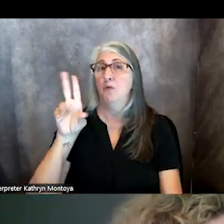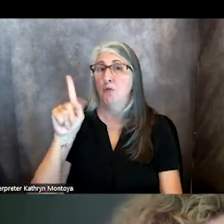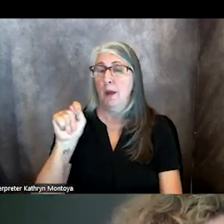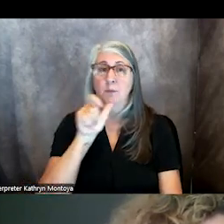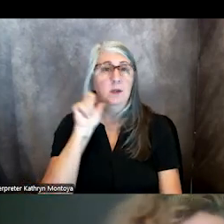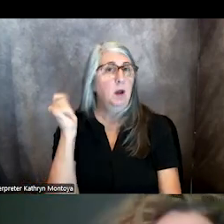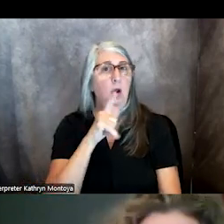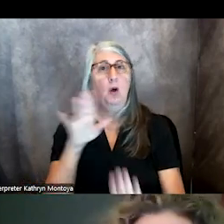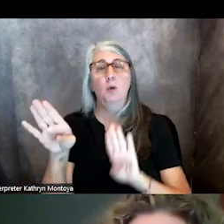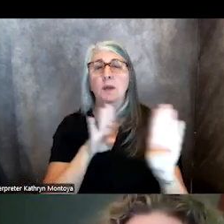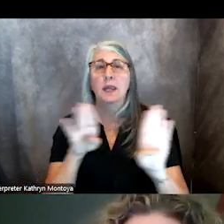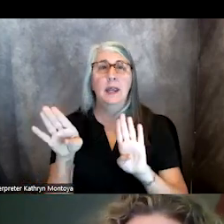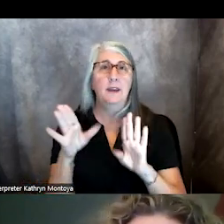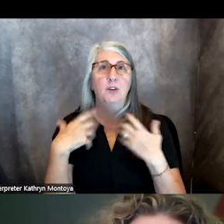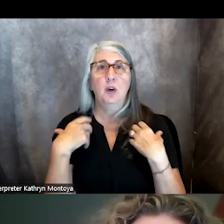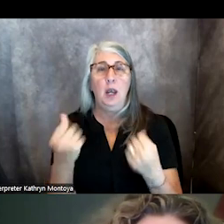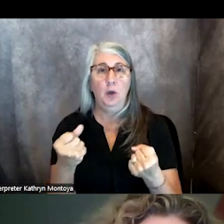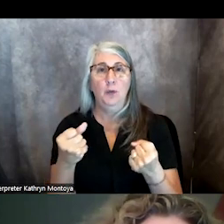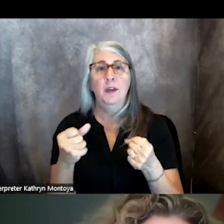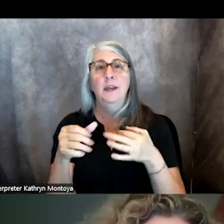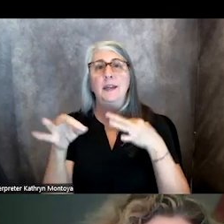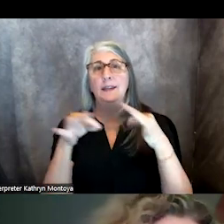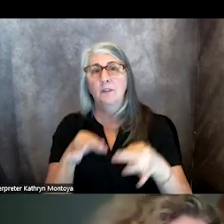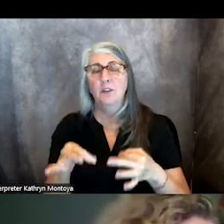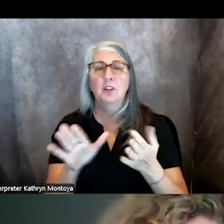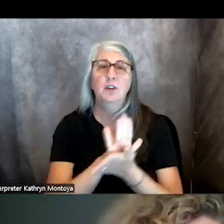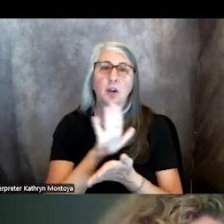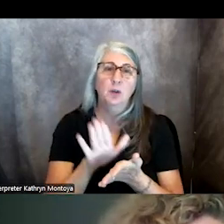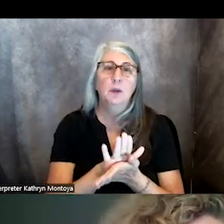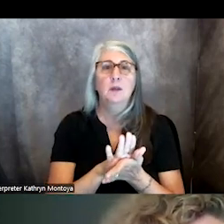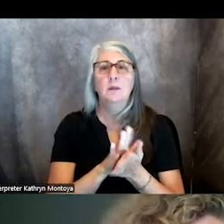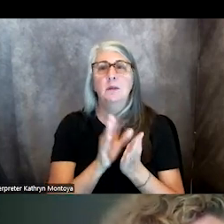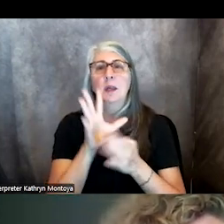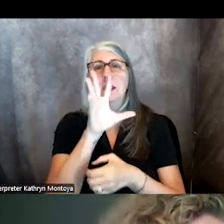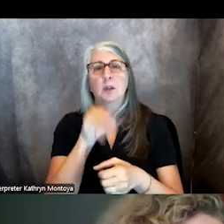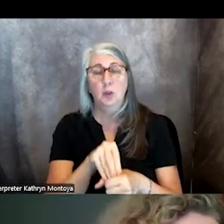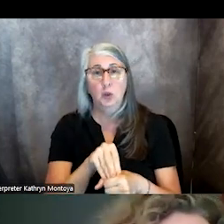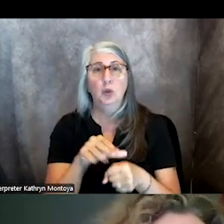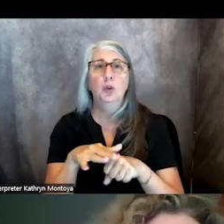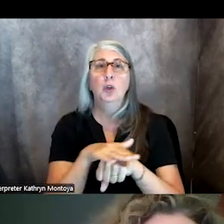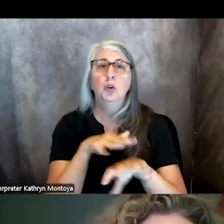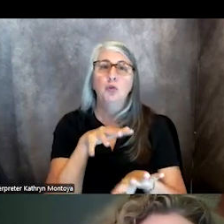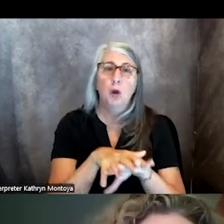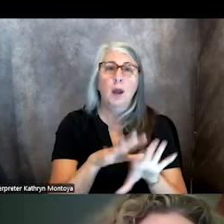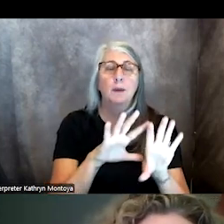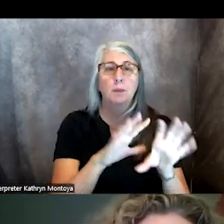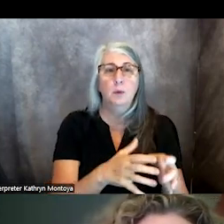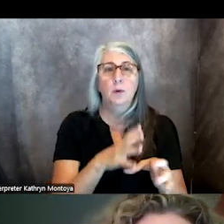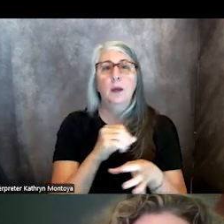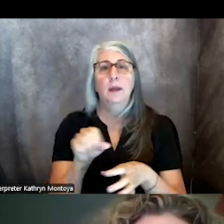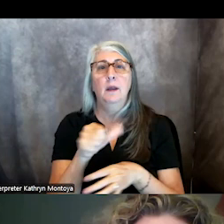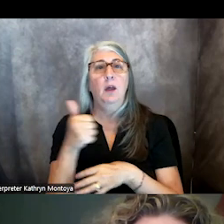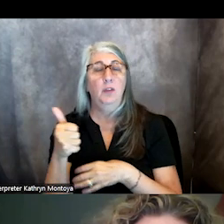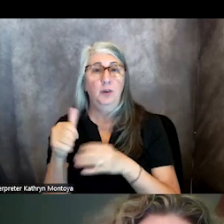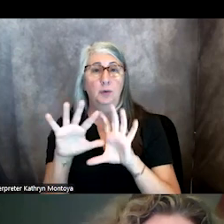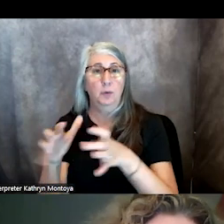health crisis service definitions document for states, territories, tribal, and local entities, as well as crisis service